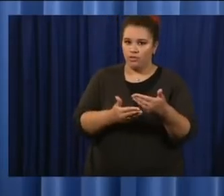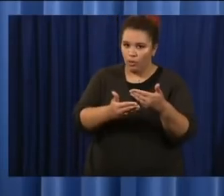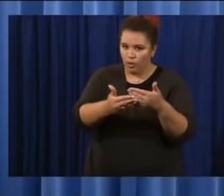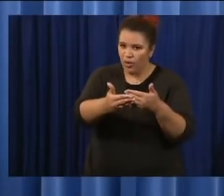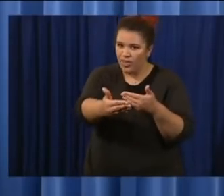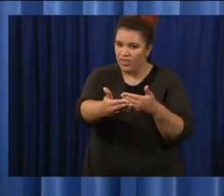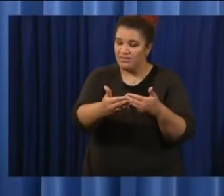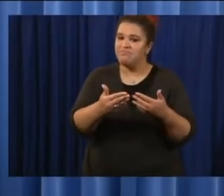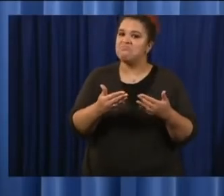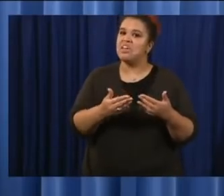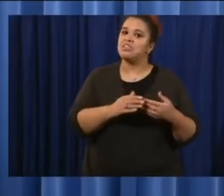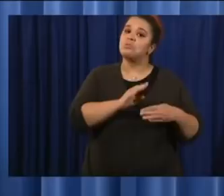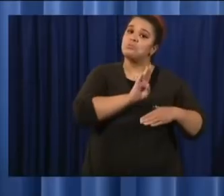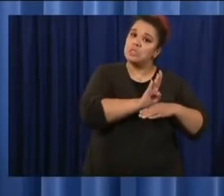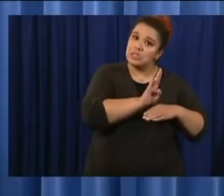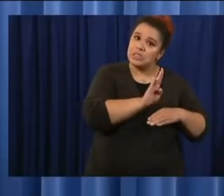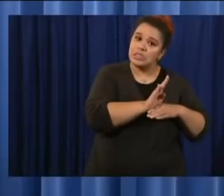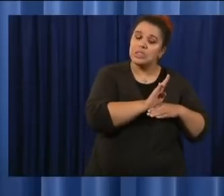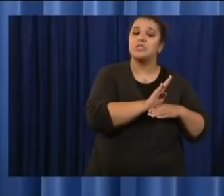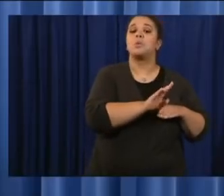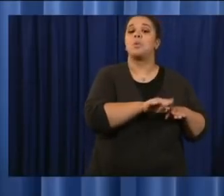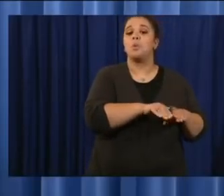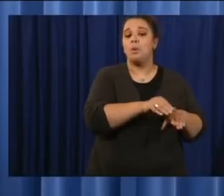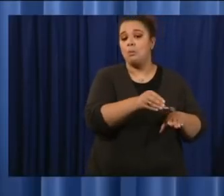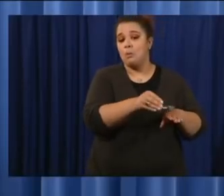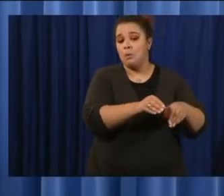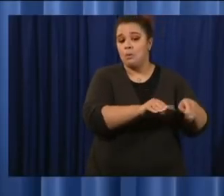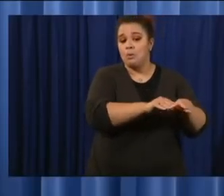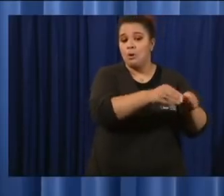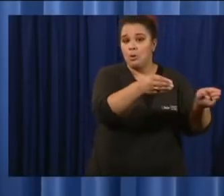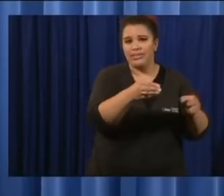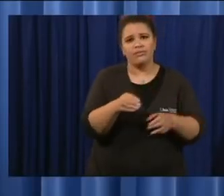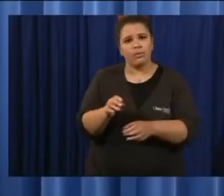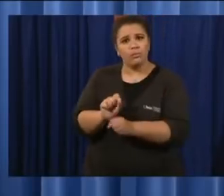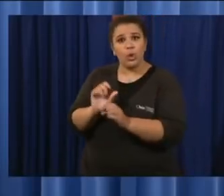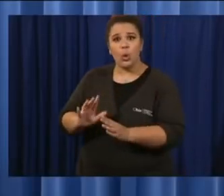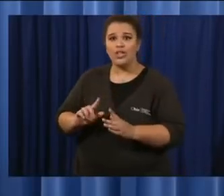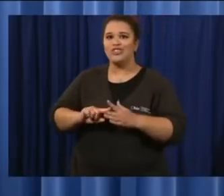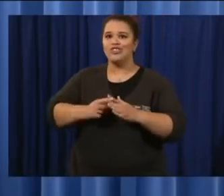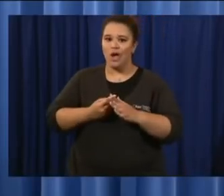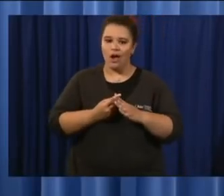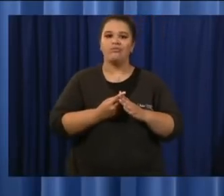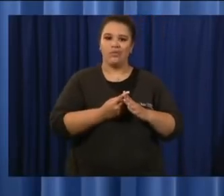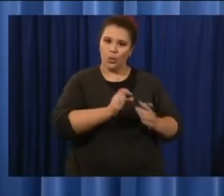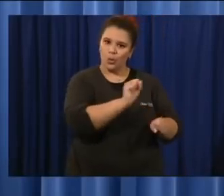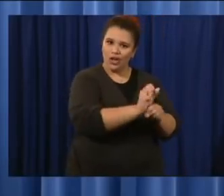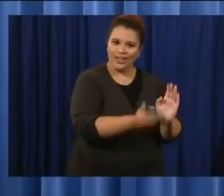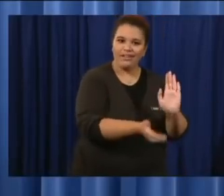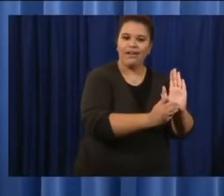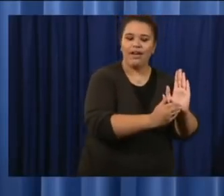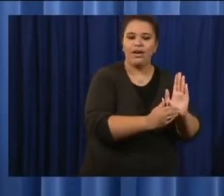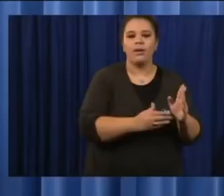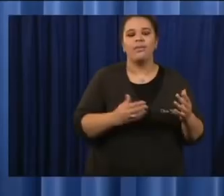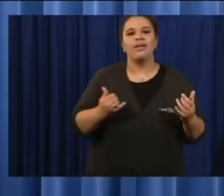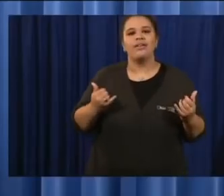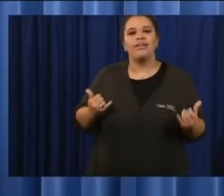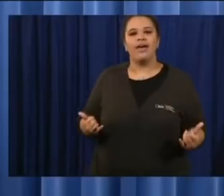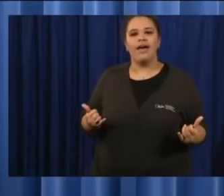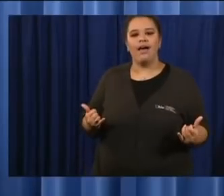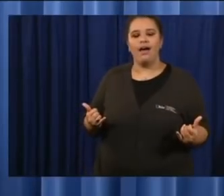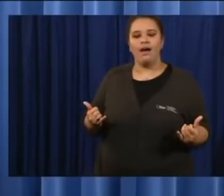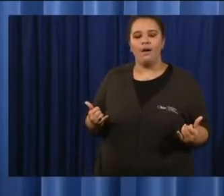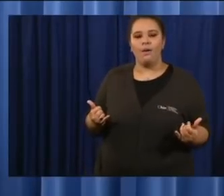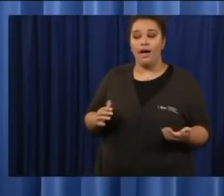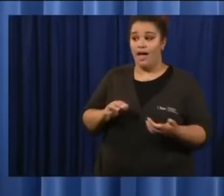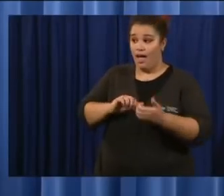to reopen and businesses continue to go back to work, how can Ohio compel workers themselves, employees, to